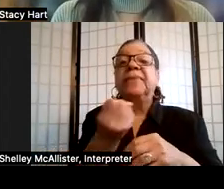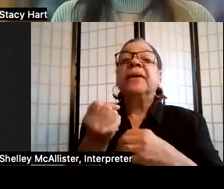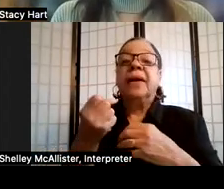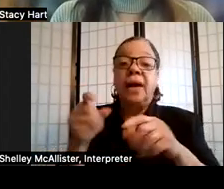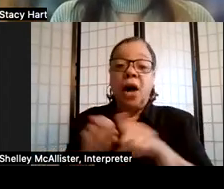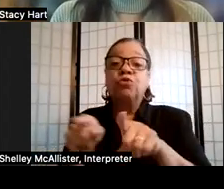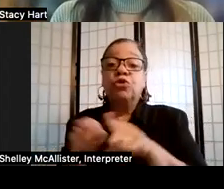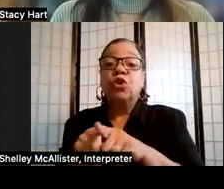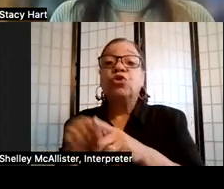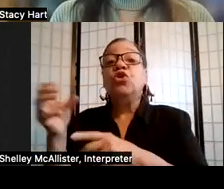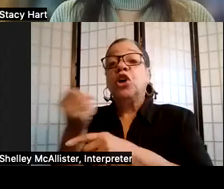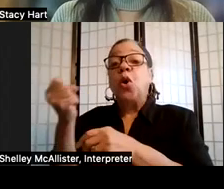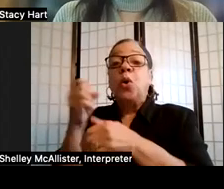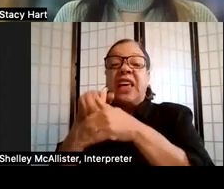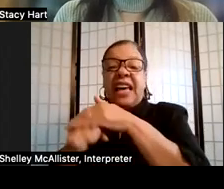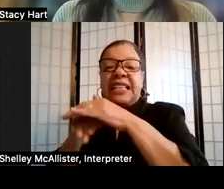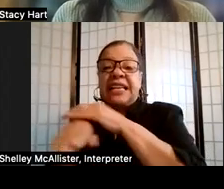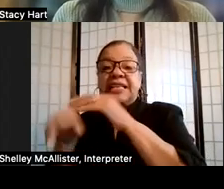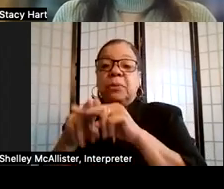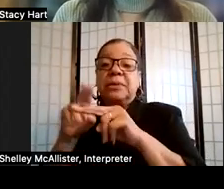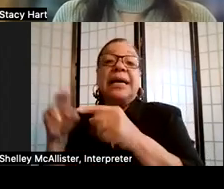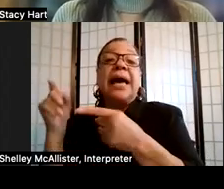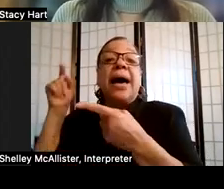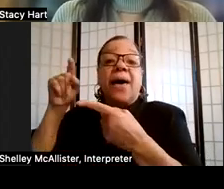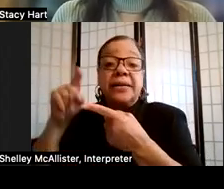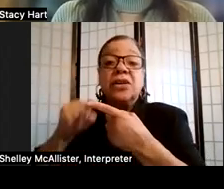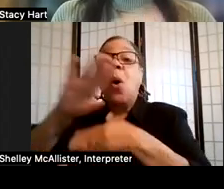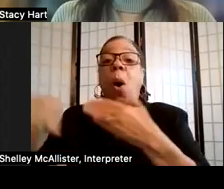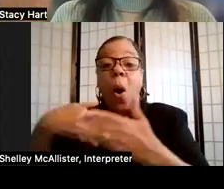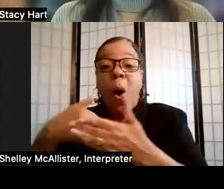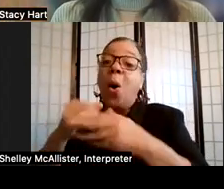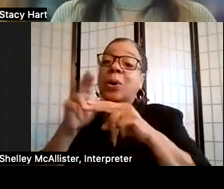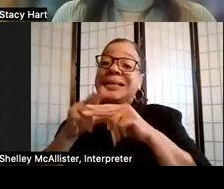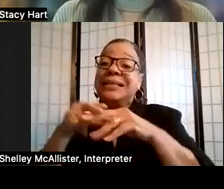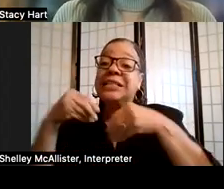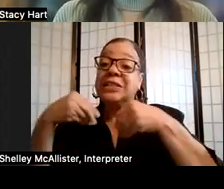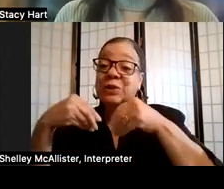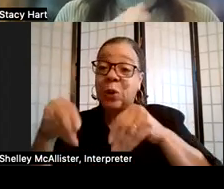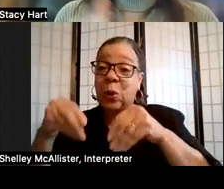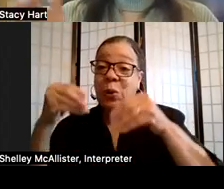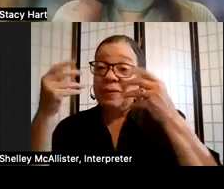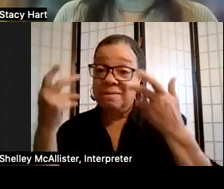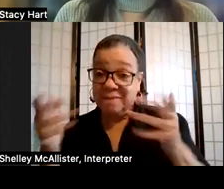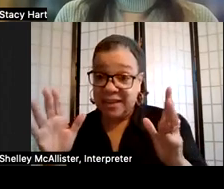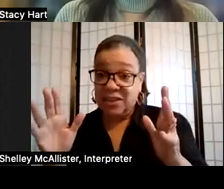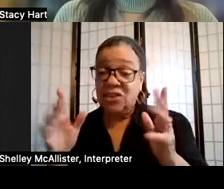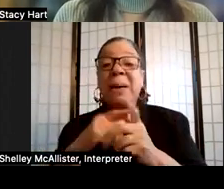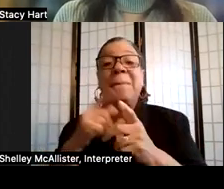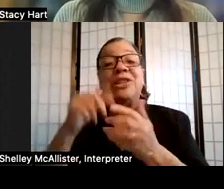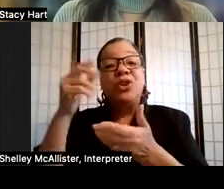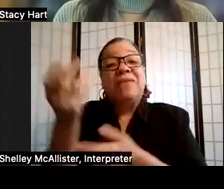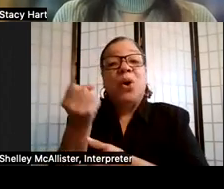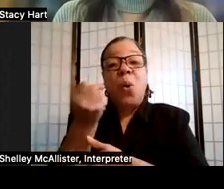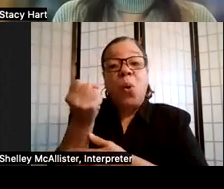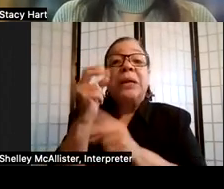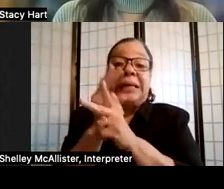hold the accessible seating until all seats are sold out. But really, you, at minimum, you have to hold